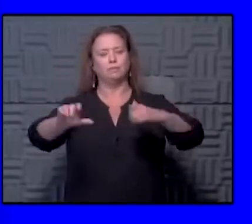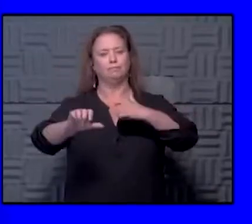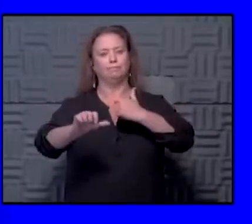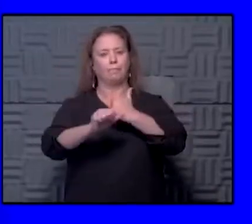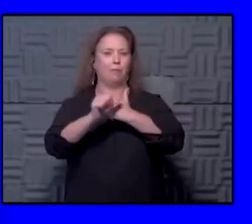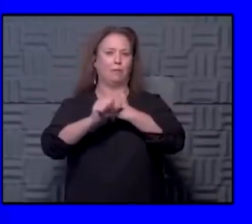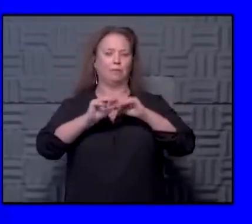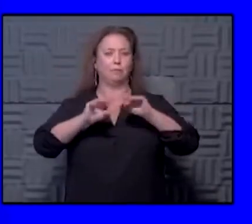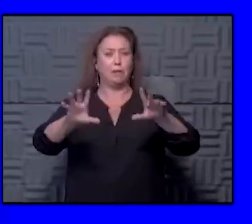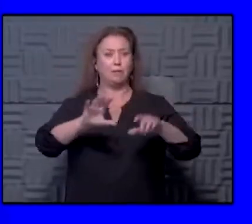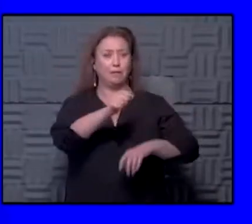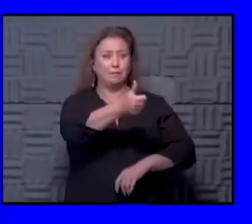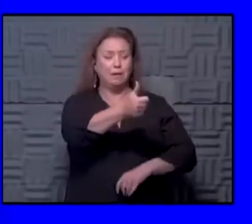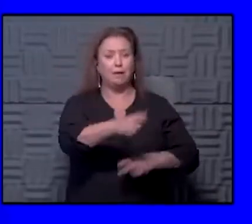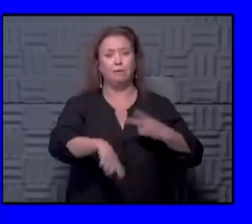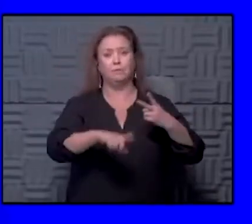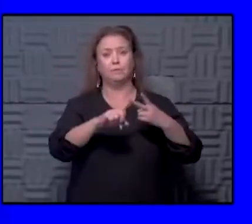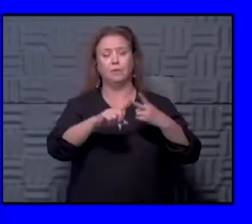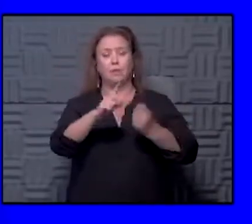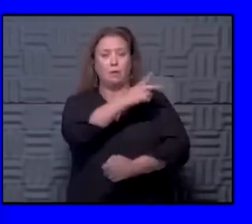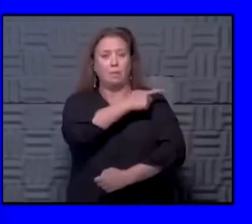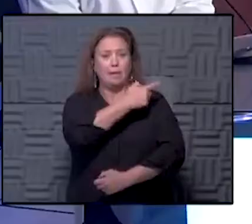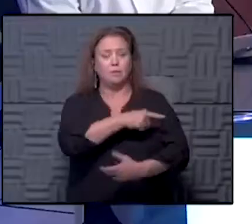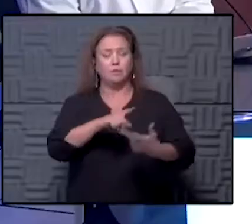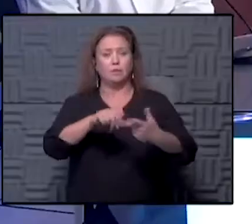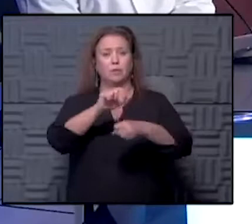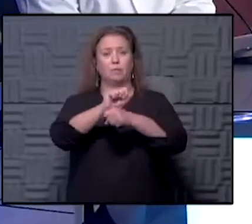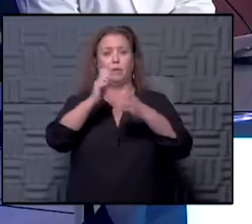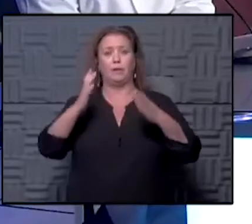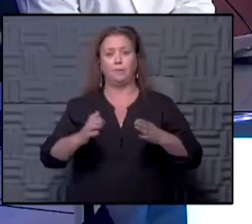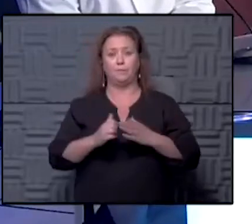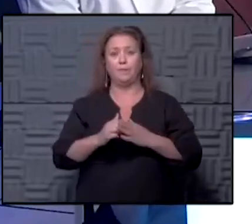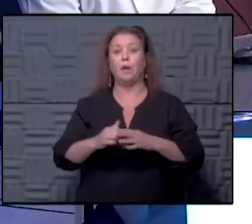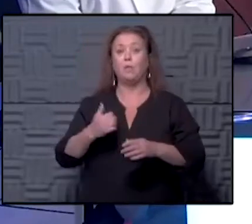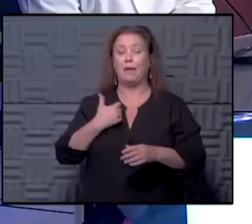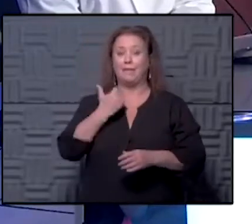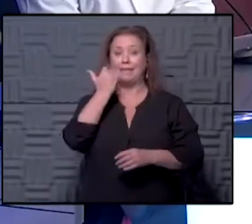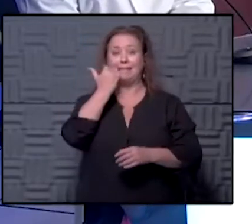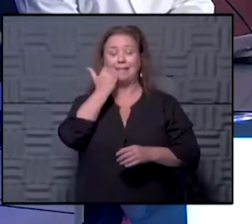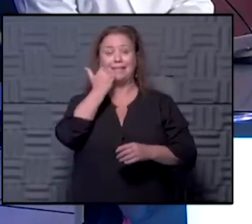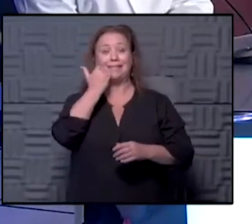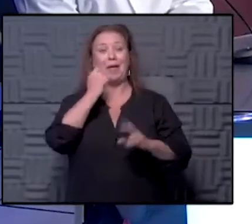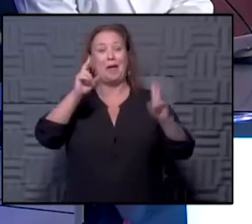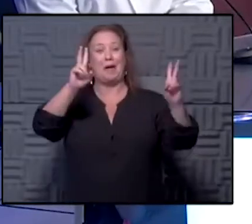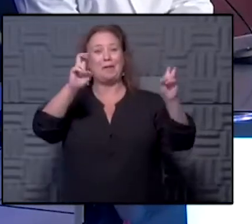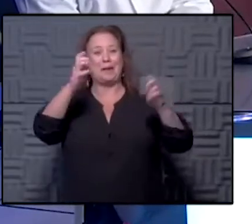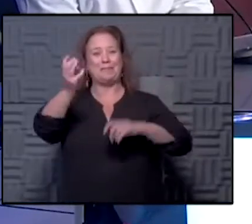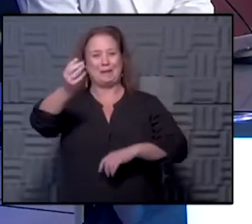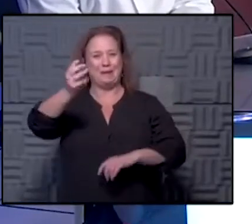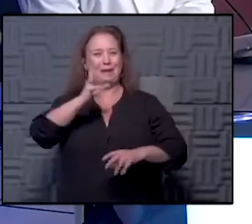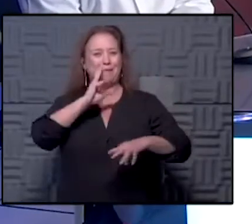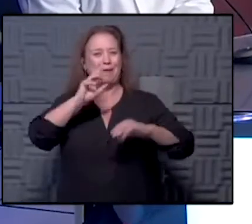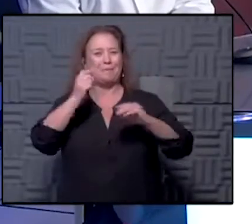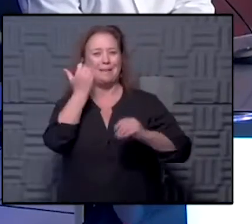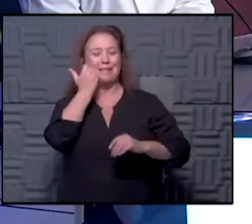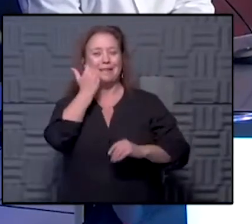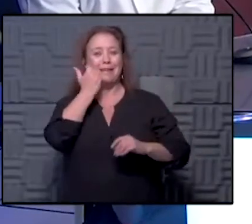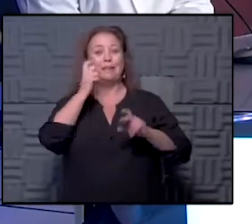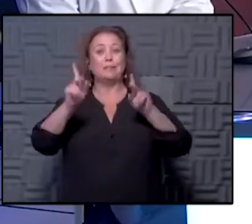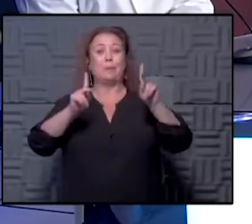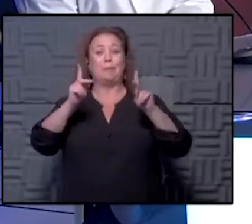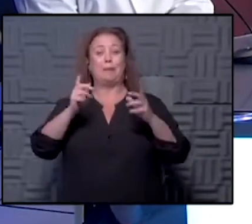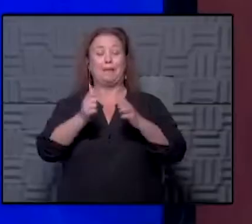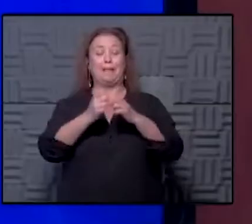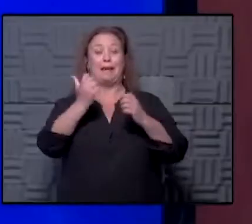themselves, to their employees, and to their patients. We do have a dentist on Monday. That's our topic, by the way. That'll be awesome. Yeah. So people that